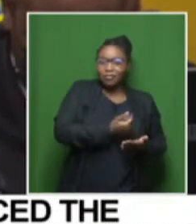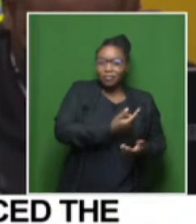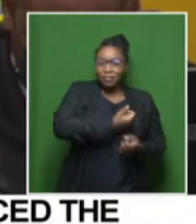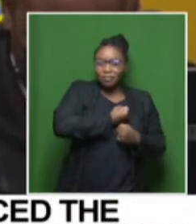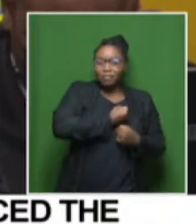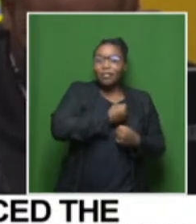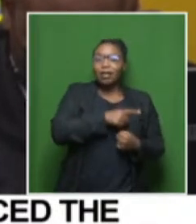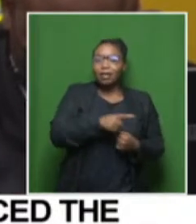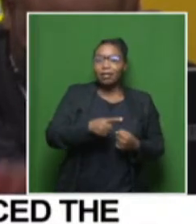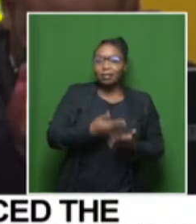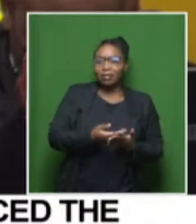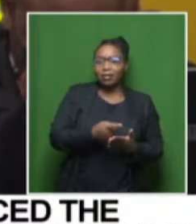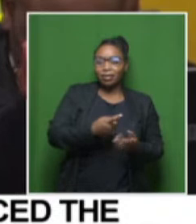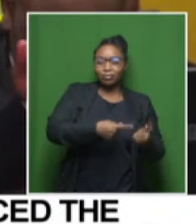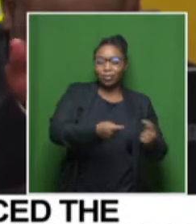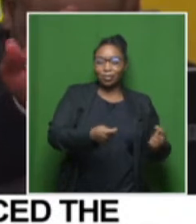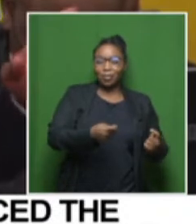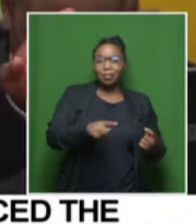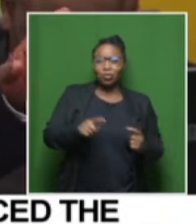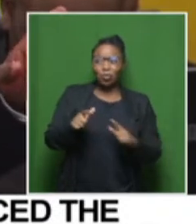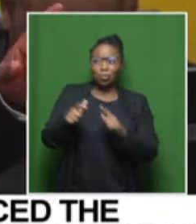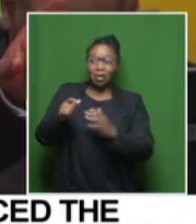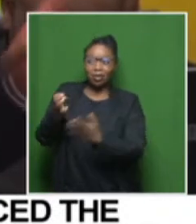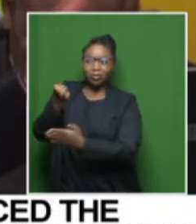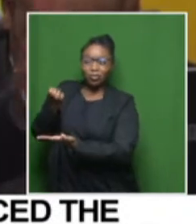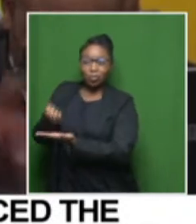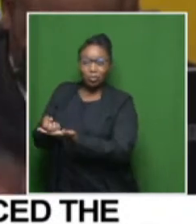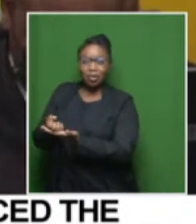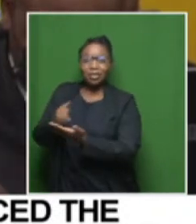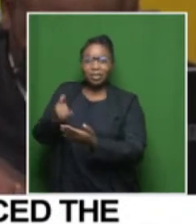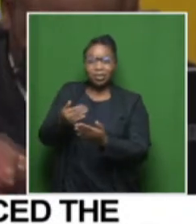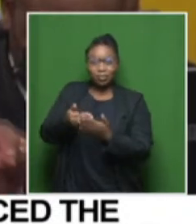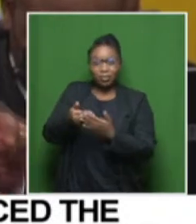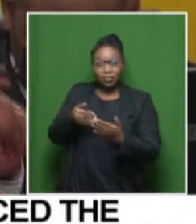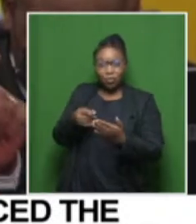investment in the economy. Just before declaring retirement,